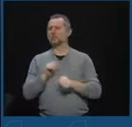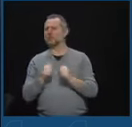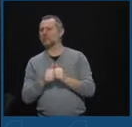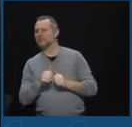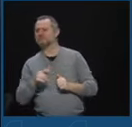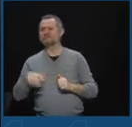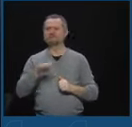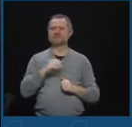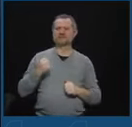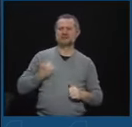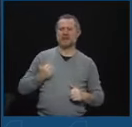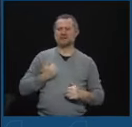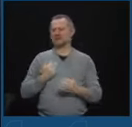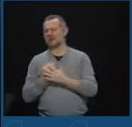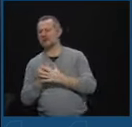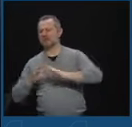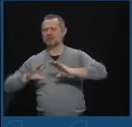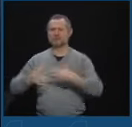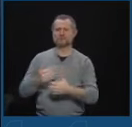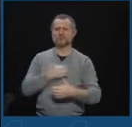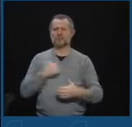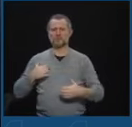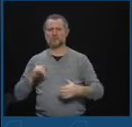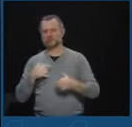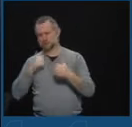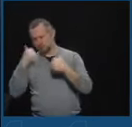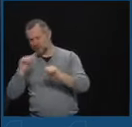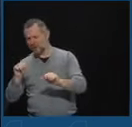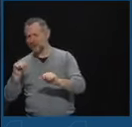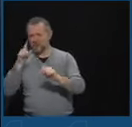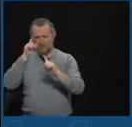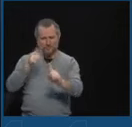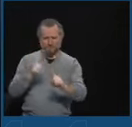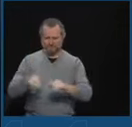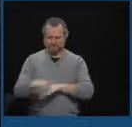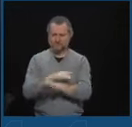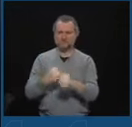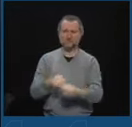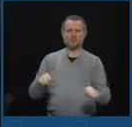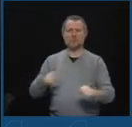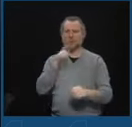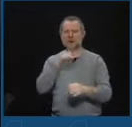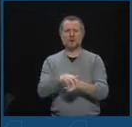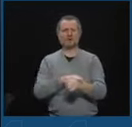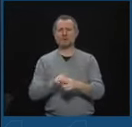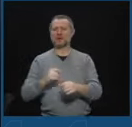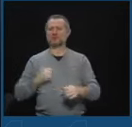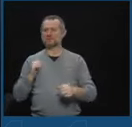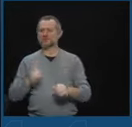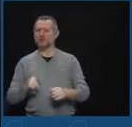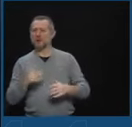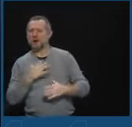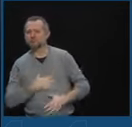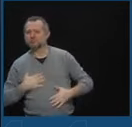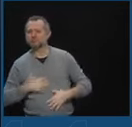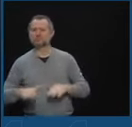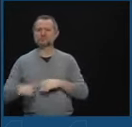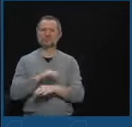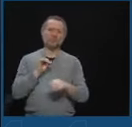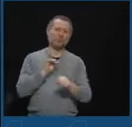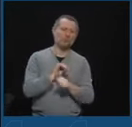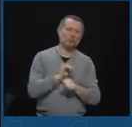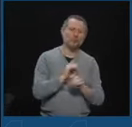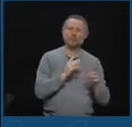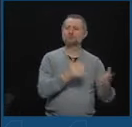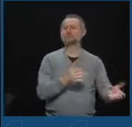streets, all with the purpose of making the streets safer for people to live and recreate and to go to their jobs and take care of their children.